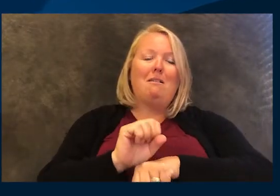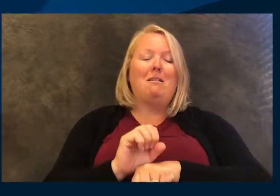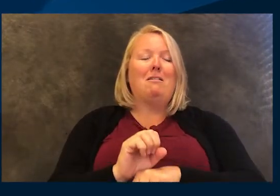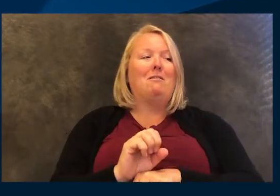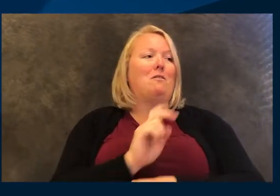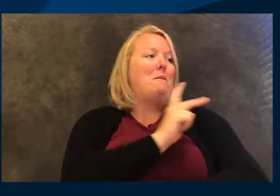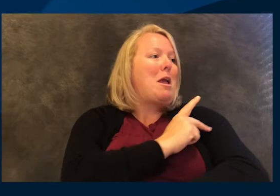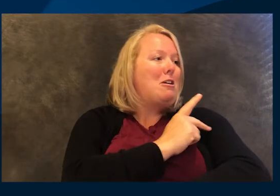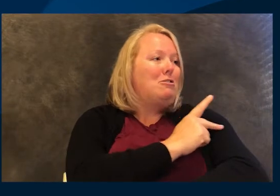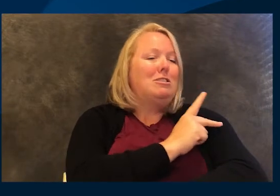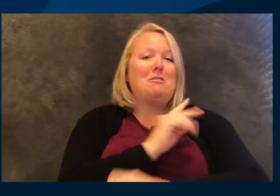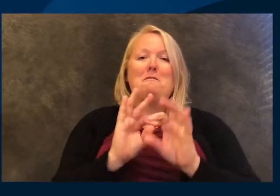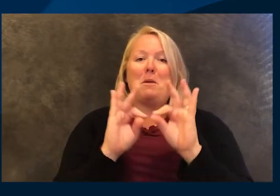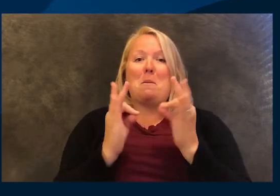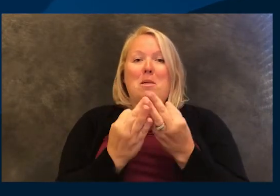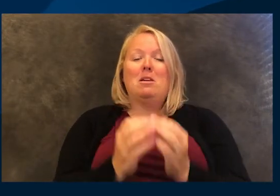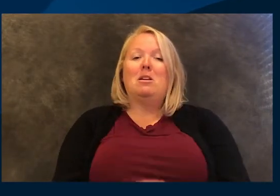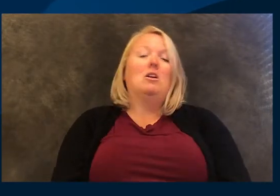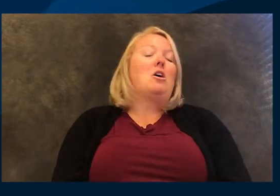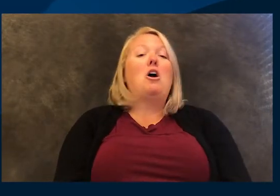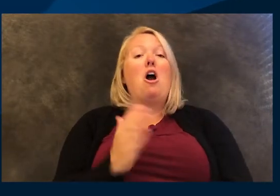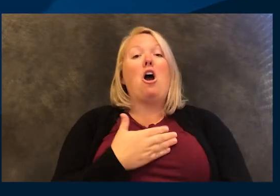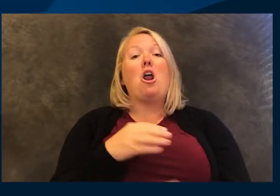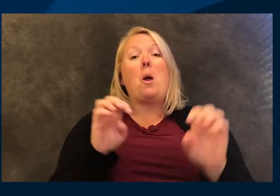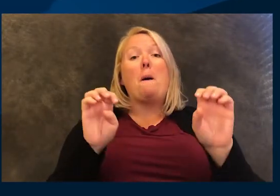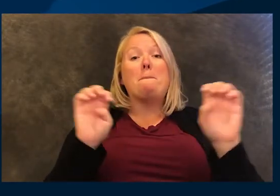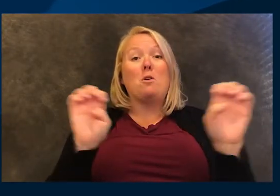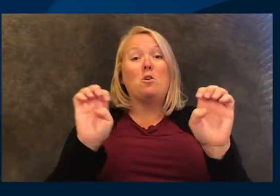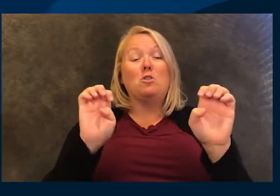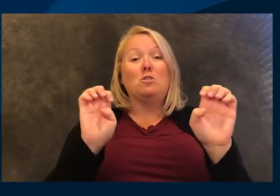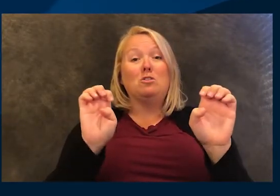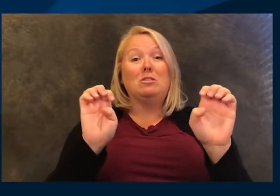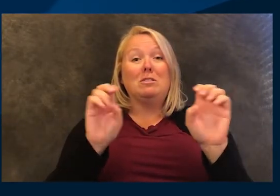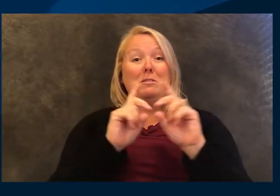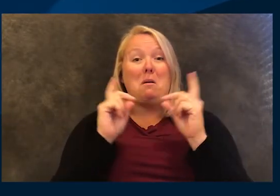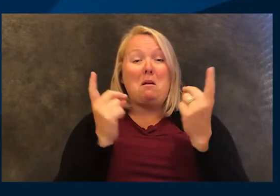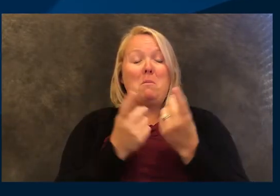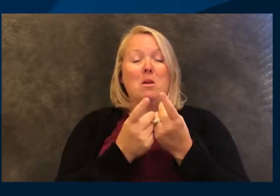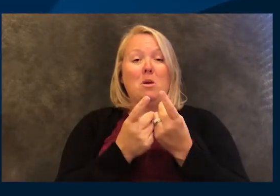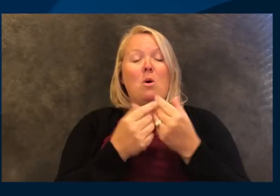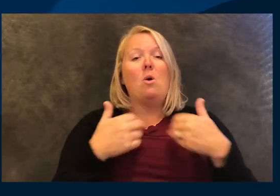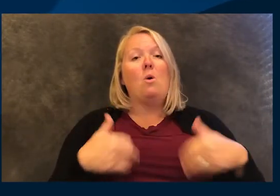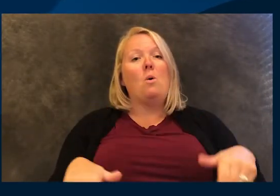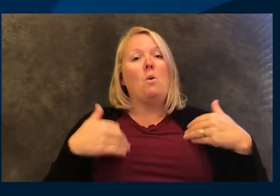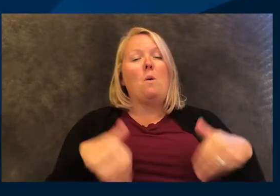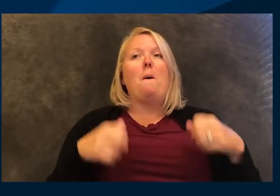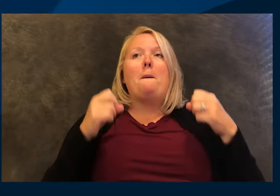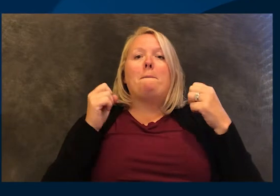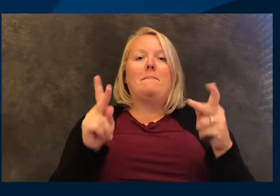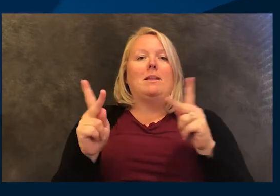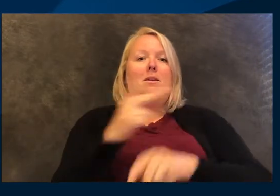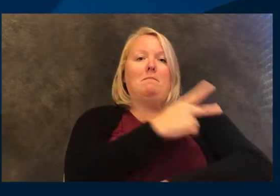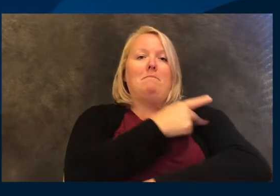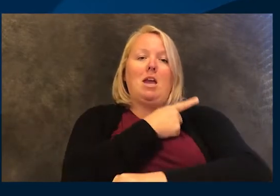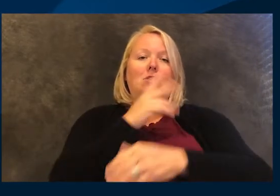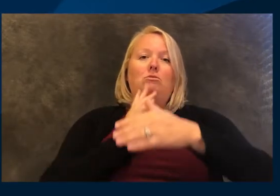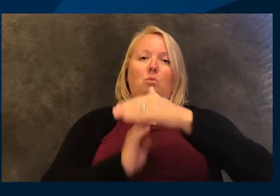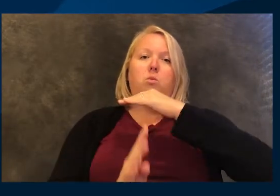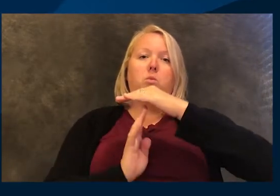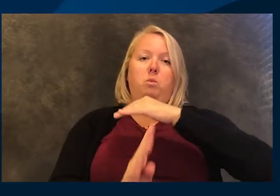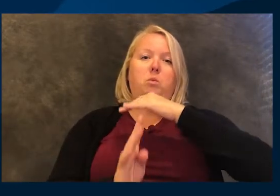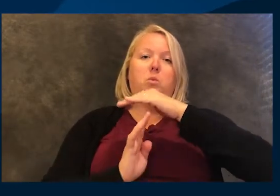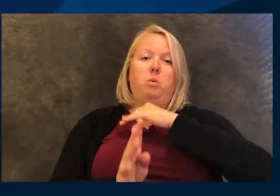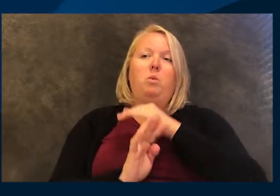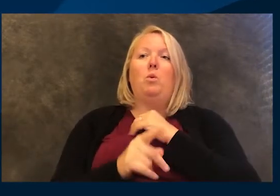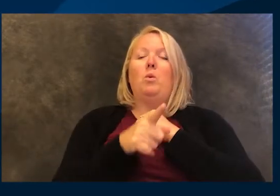families. Our emergency department has had an unprecedented number of patients that have come through over the last couple of weeks, and